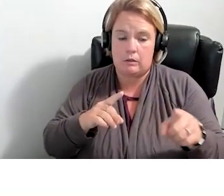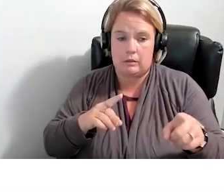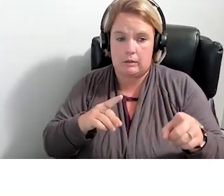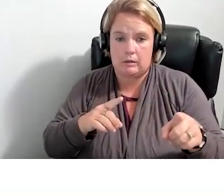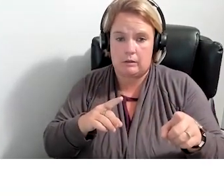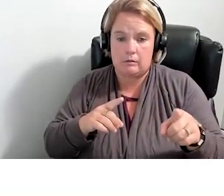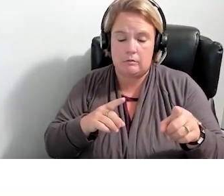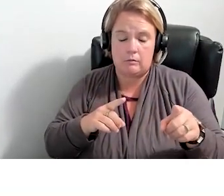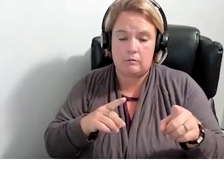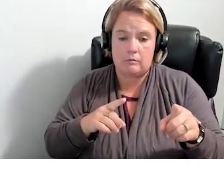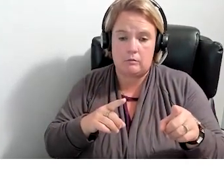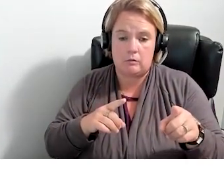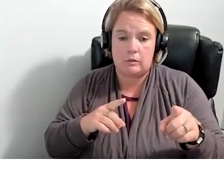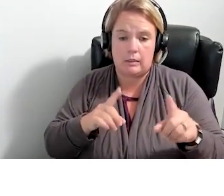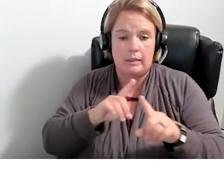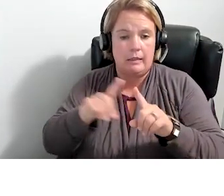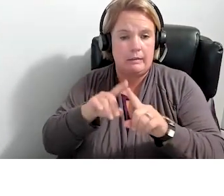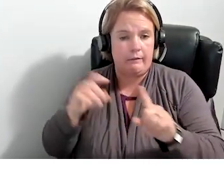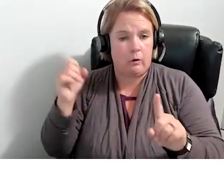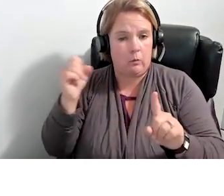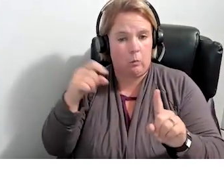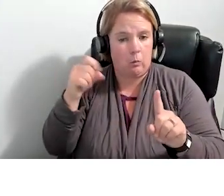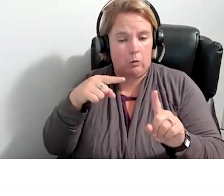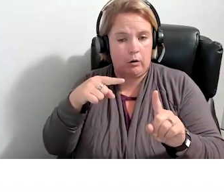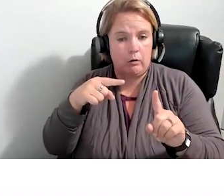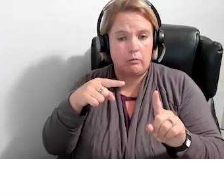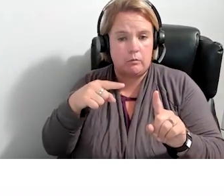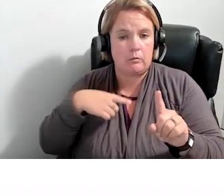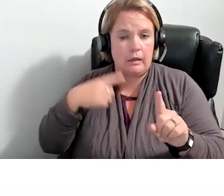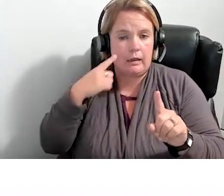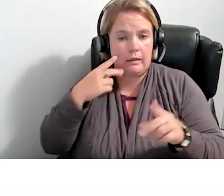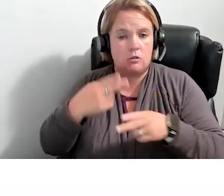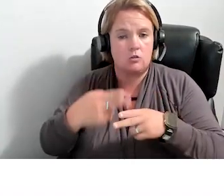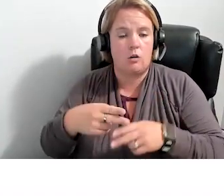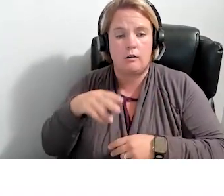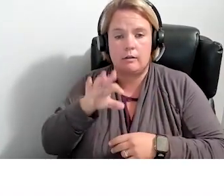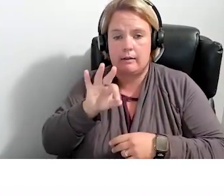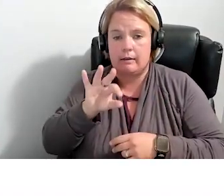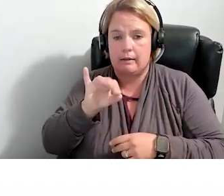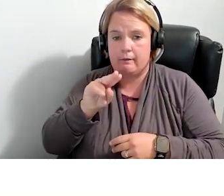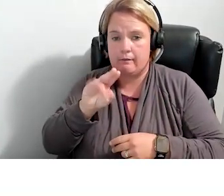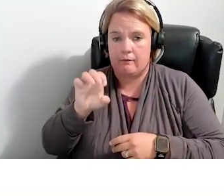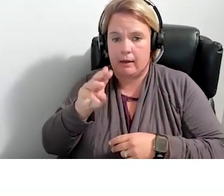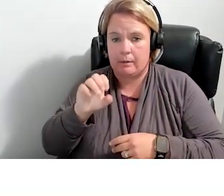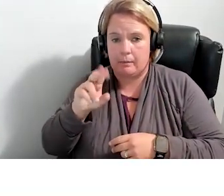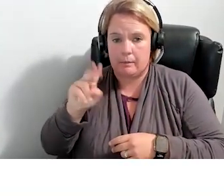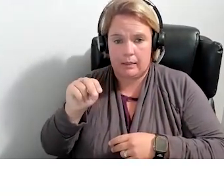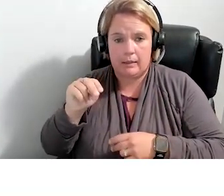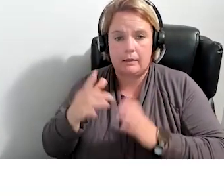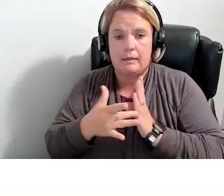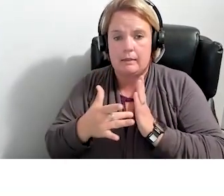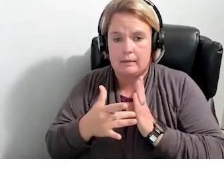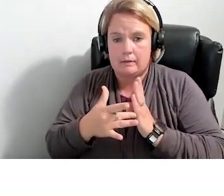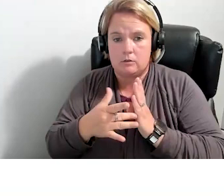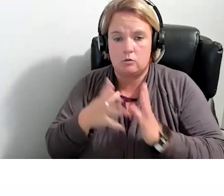interesting way to do prompting and this idea, I think it was the Feynman technique. Mhm. And so like these are things that you can incorporate within the prompt.